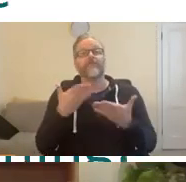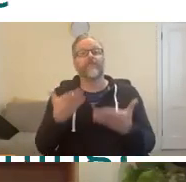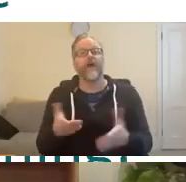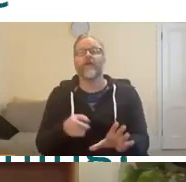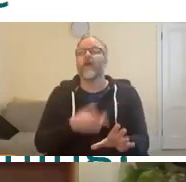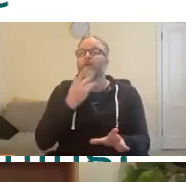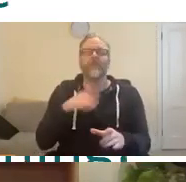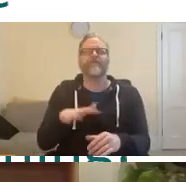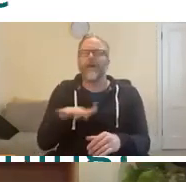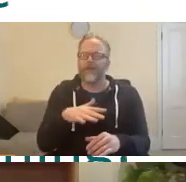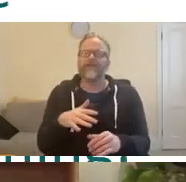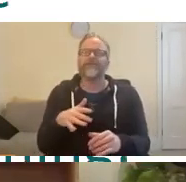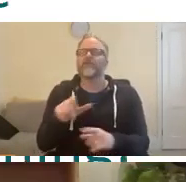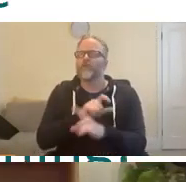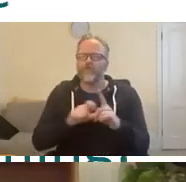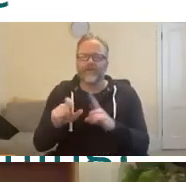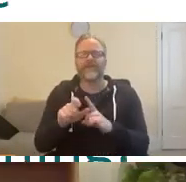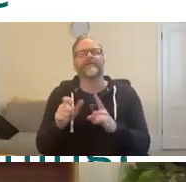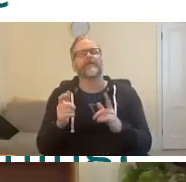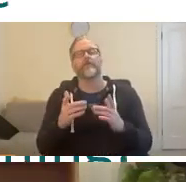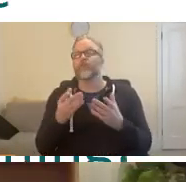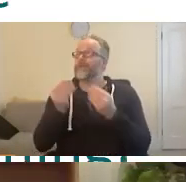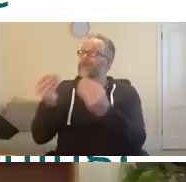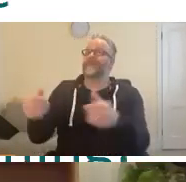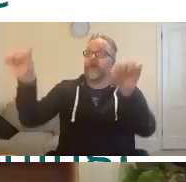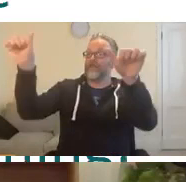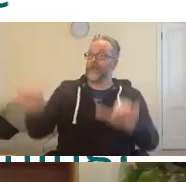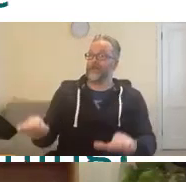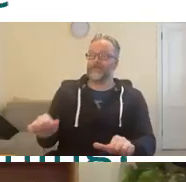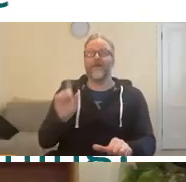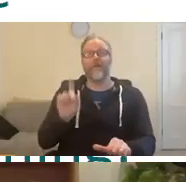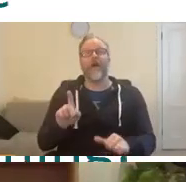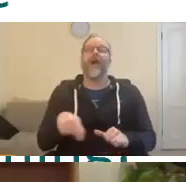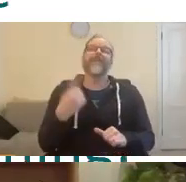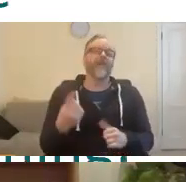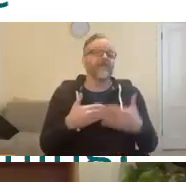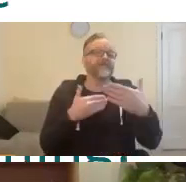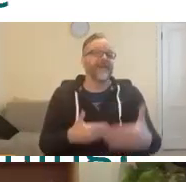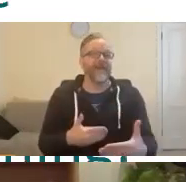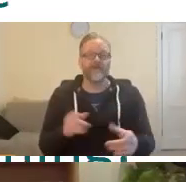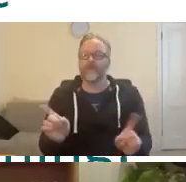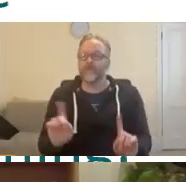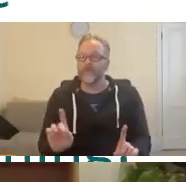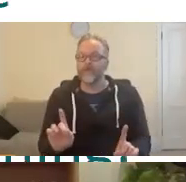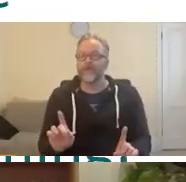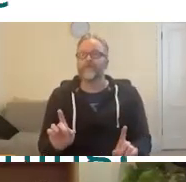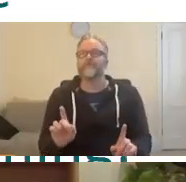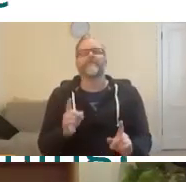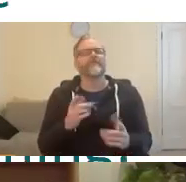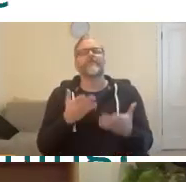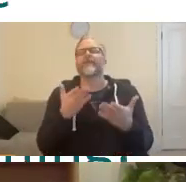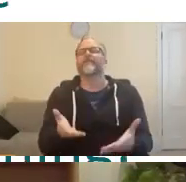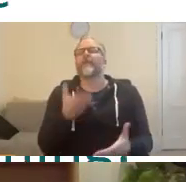people, families and communities with the list. But then there's another stage, and that's giving